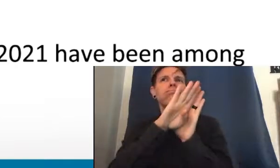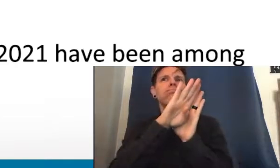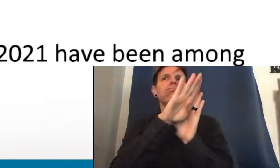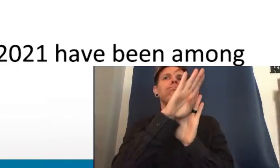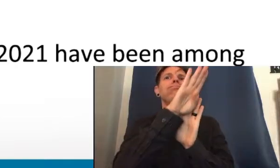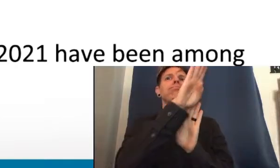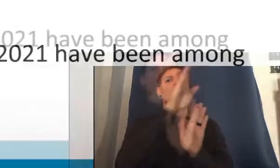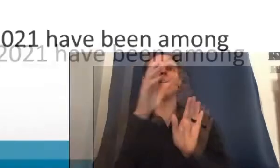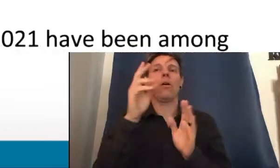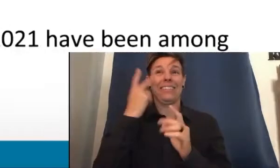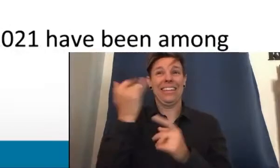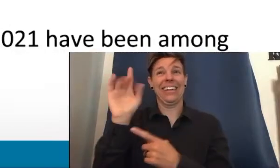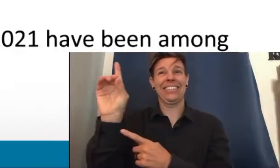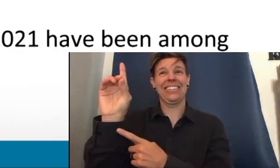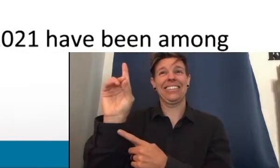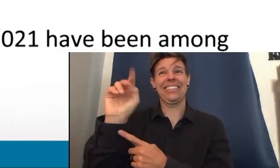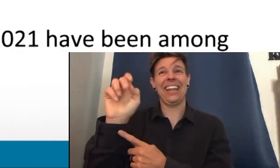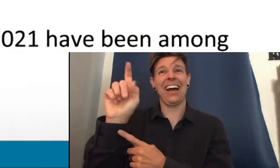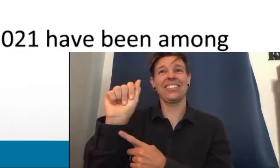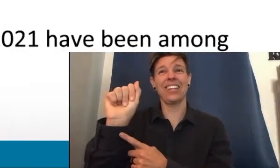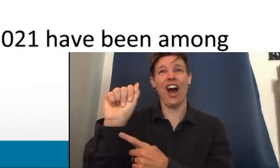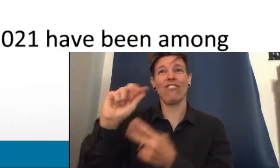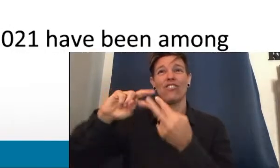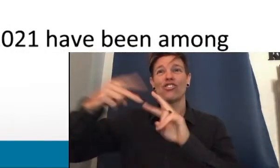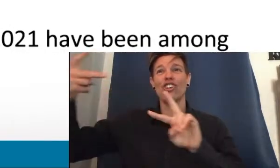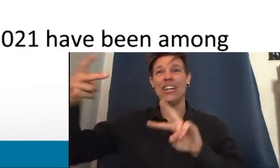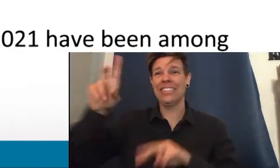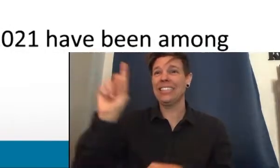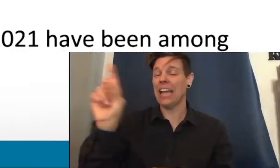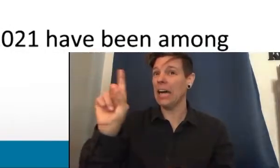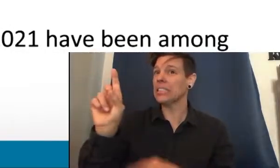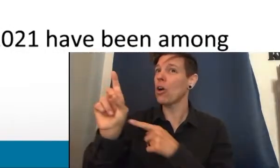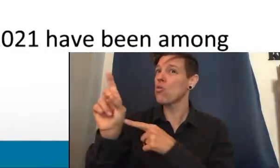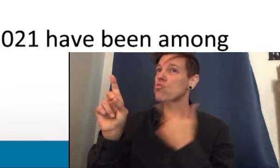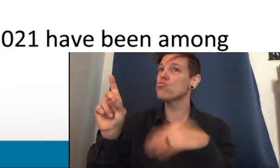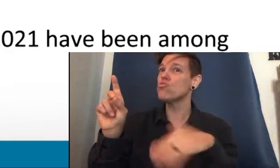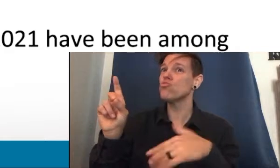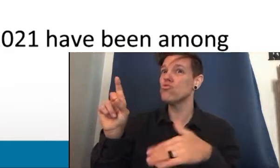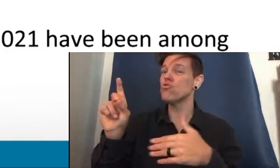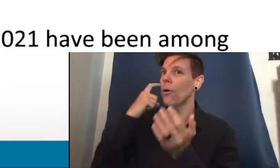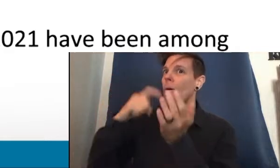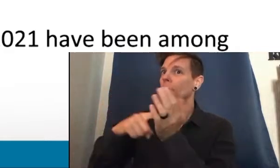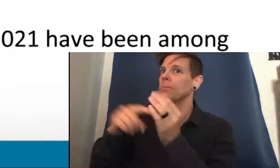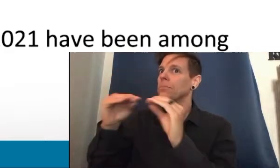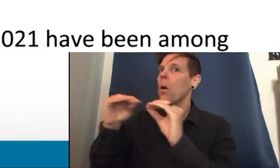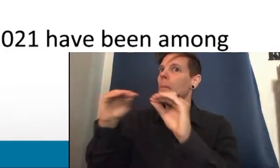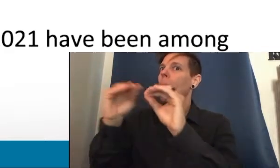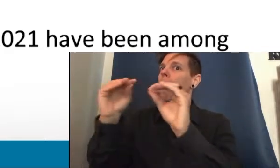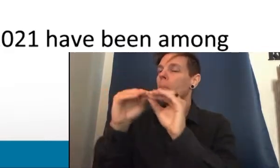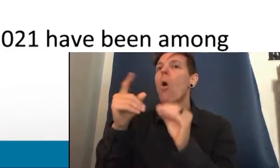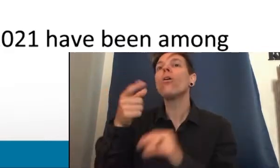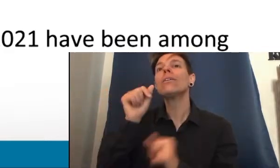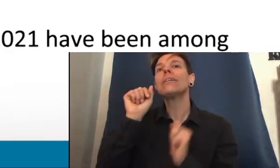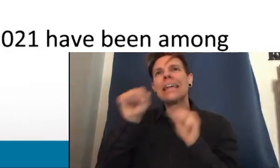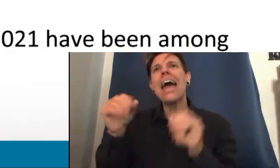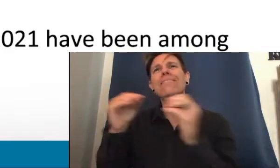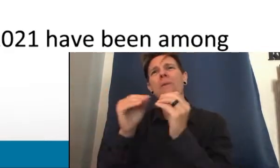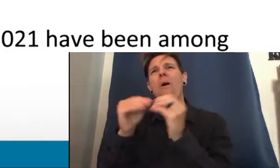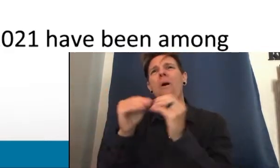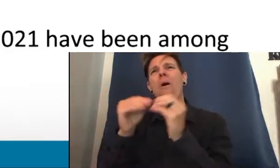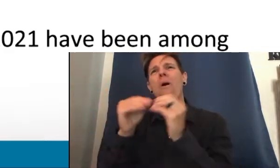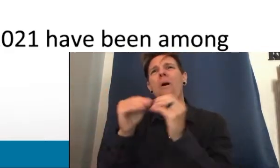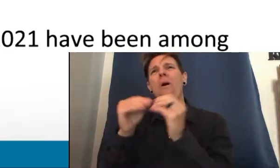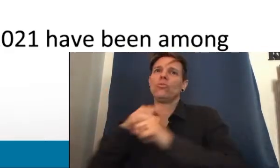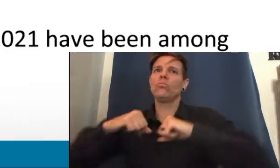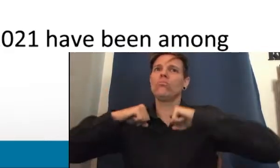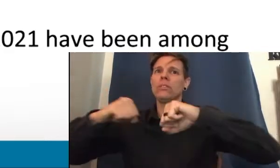begin degrading. But the point being that the vast majority of hospitalizations are preventable with vaccination. And if we could, let's move to the next